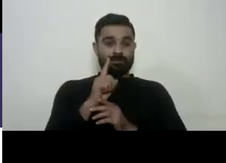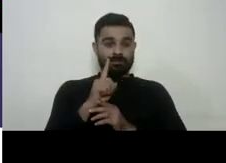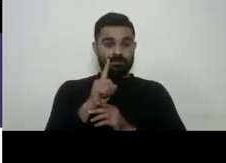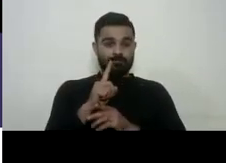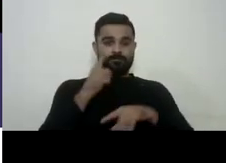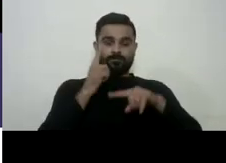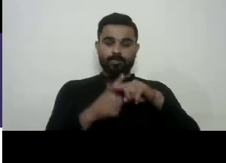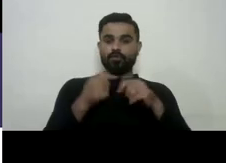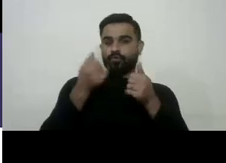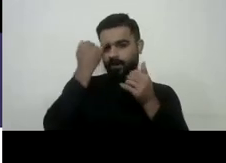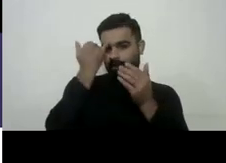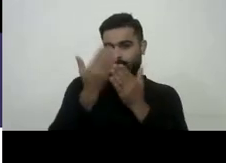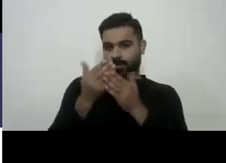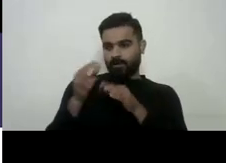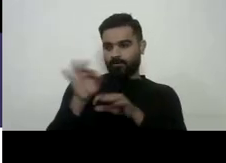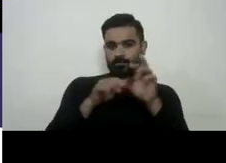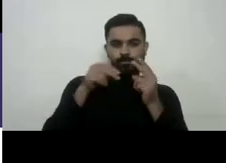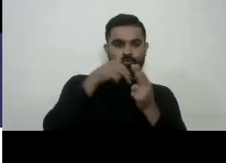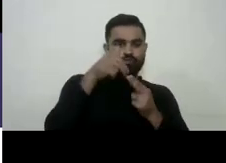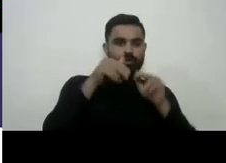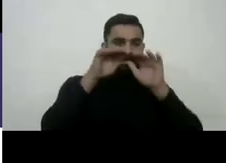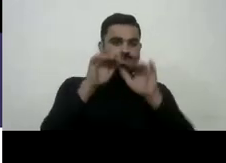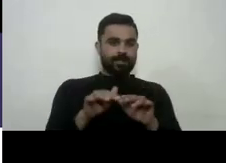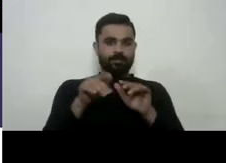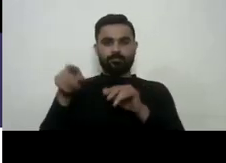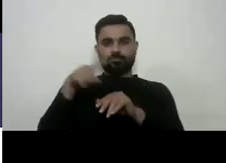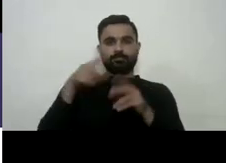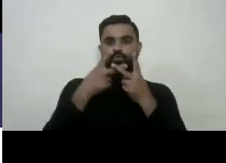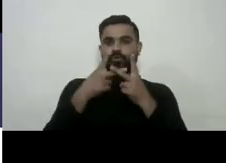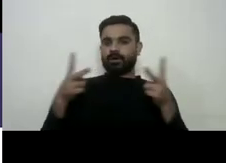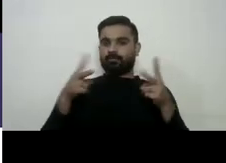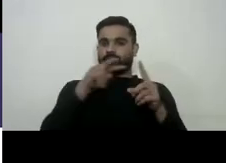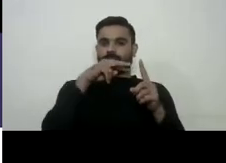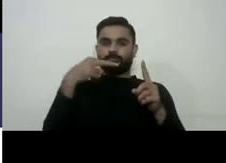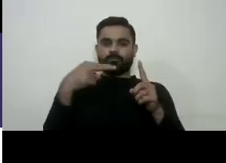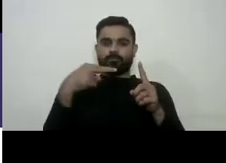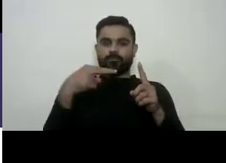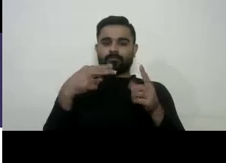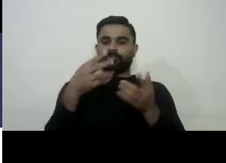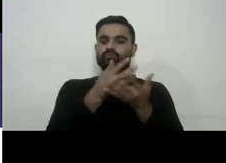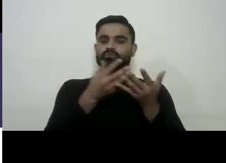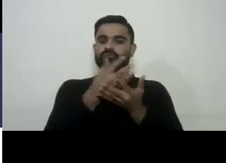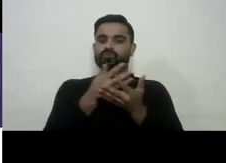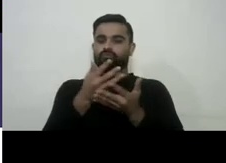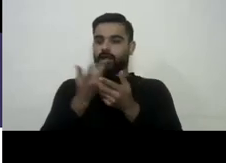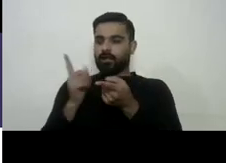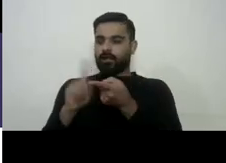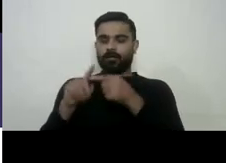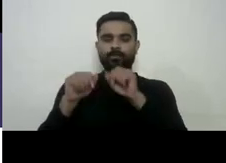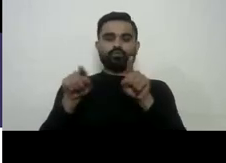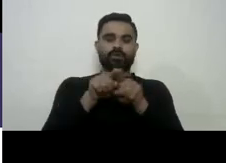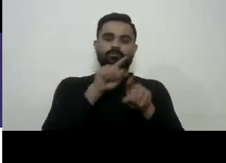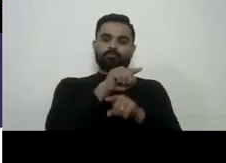it would be a good idea to pick a story or text where there are different aspects for discussion to happen like this,